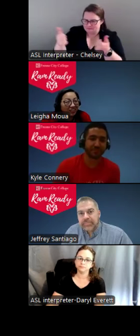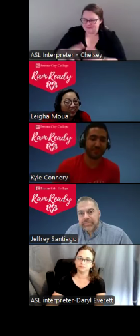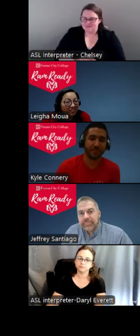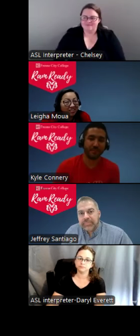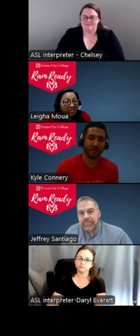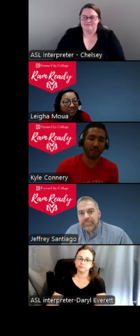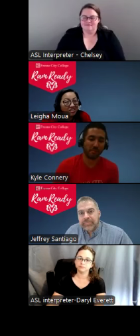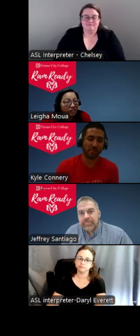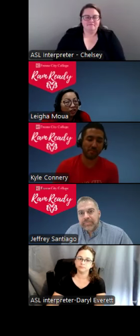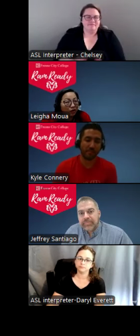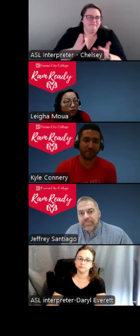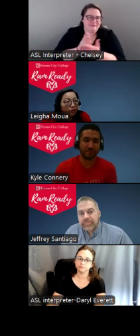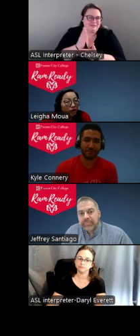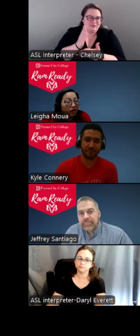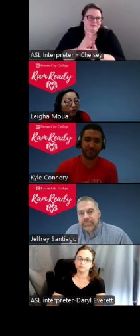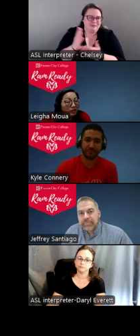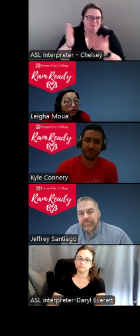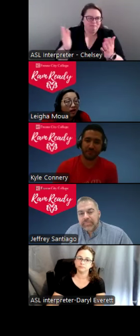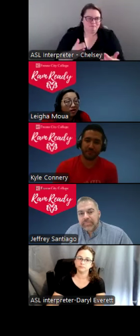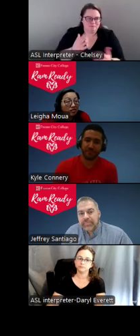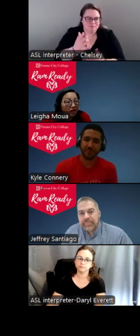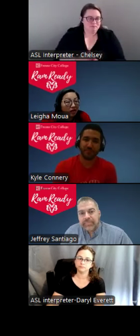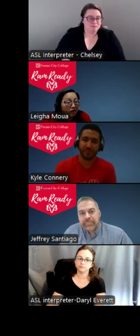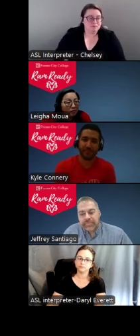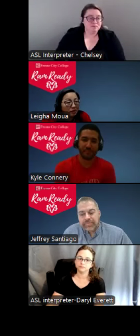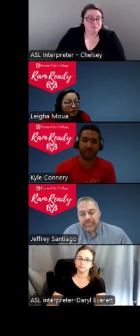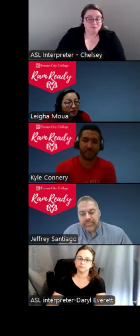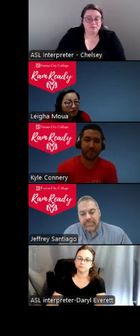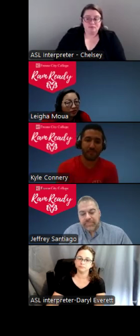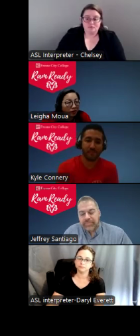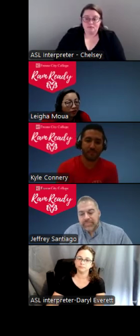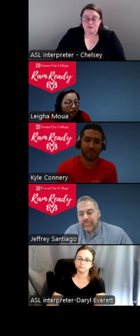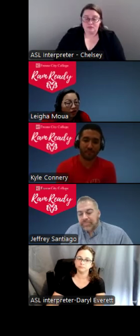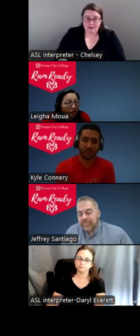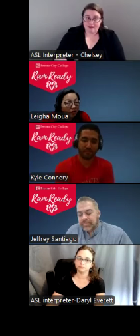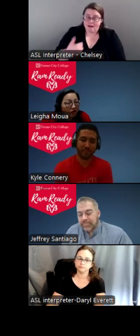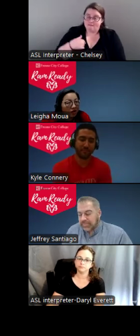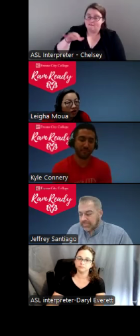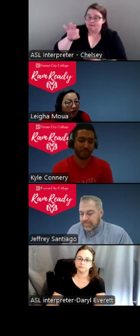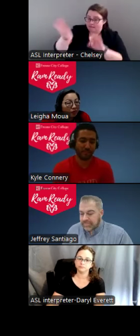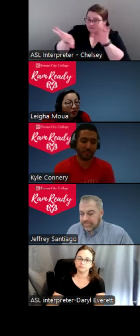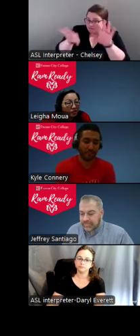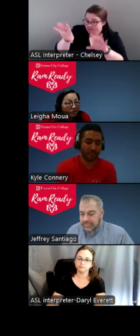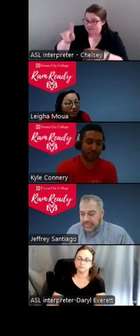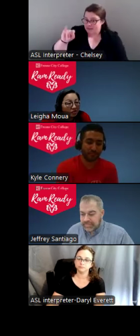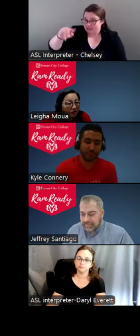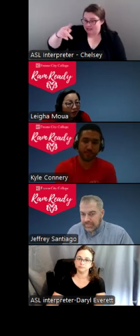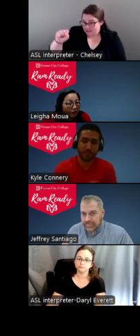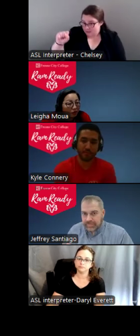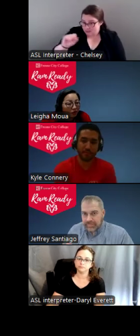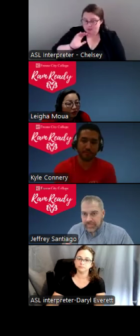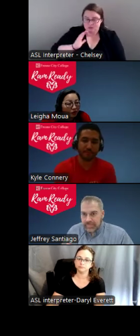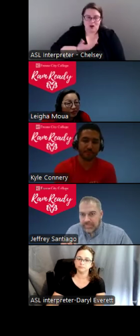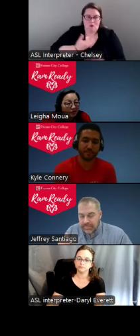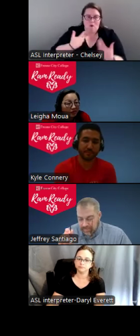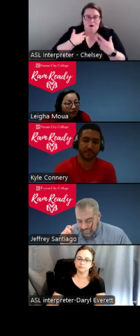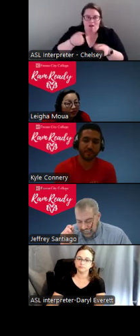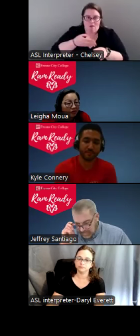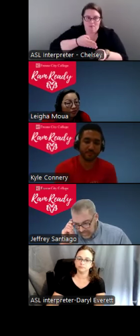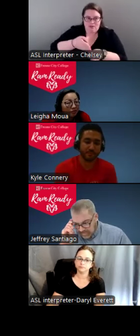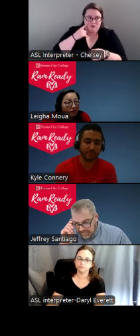All right. So we do have some tips for our health majors in order for you